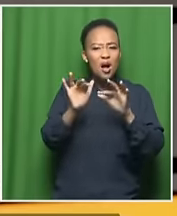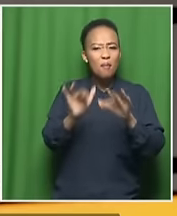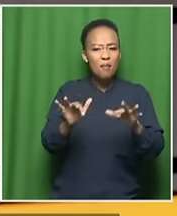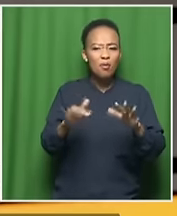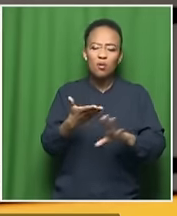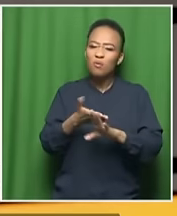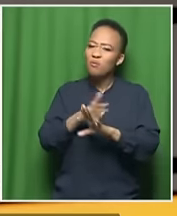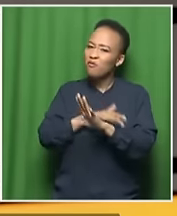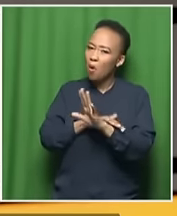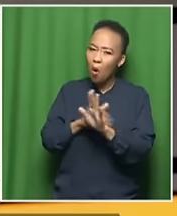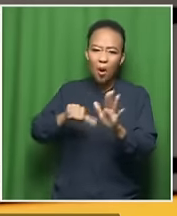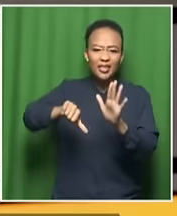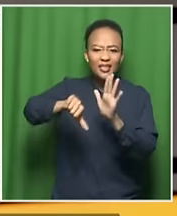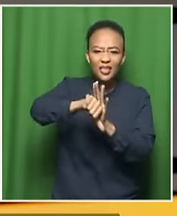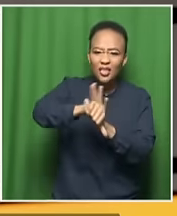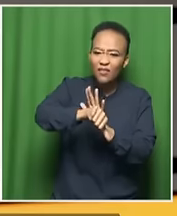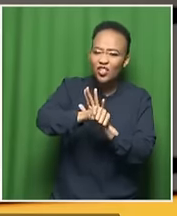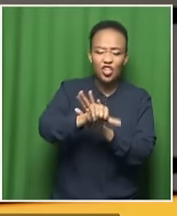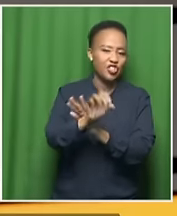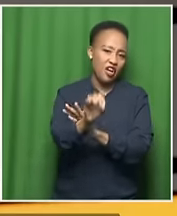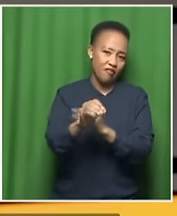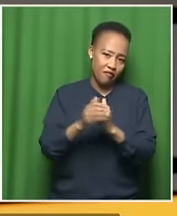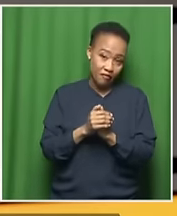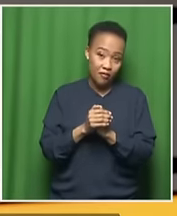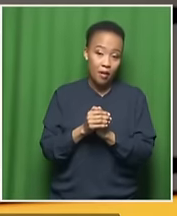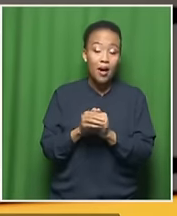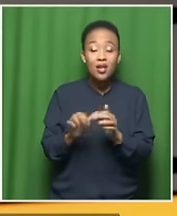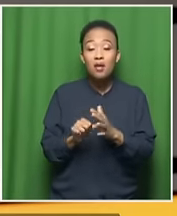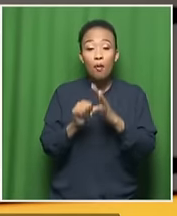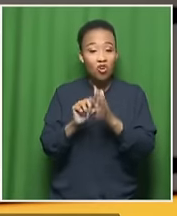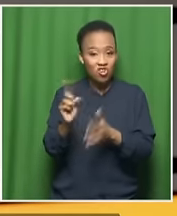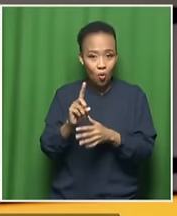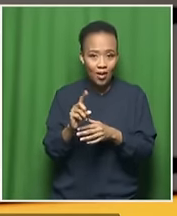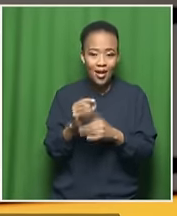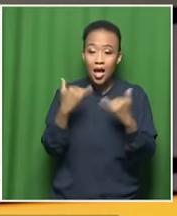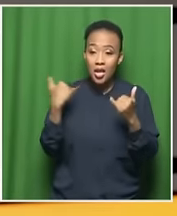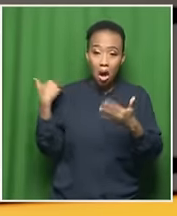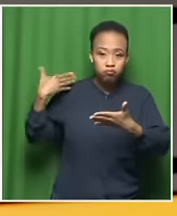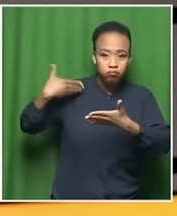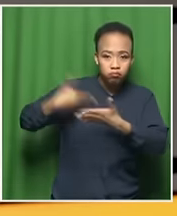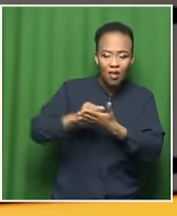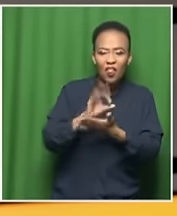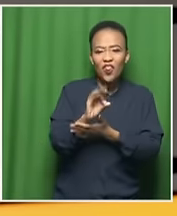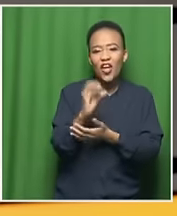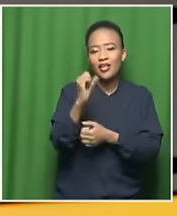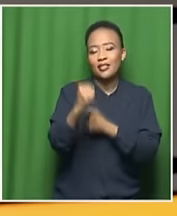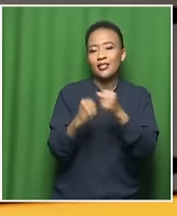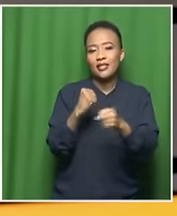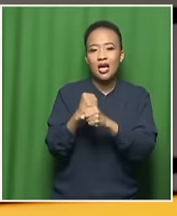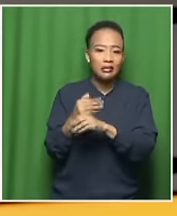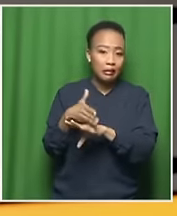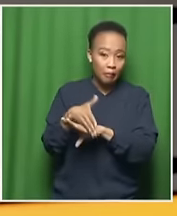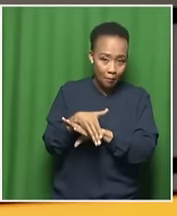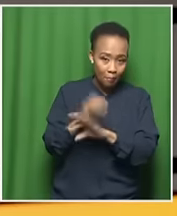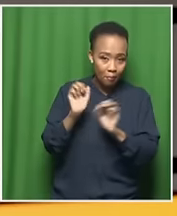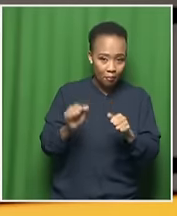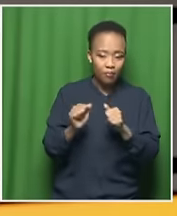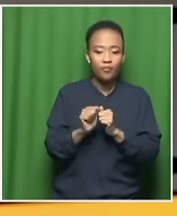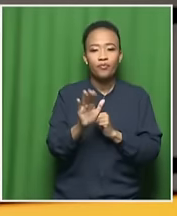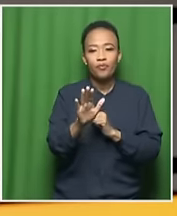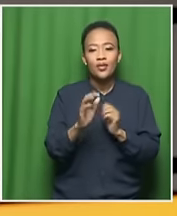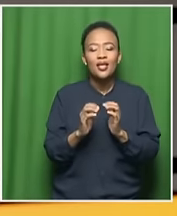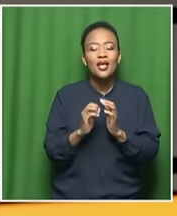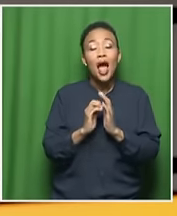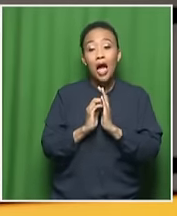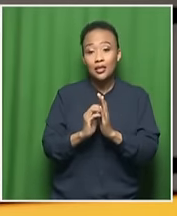disadvantaged. Mm-hmm. The fact of the matter is, it's 30 years down the line. And I've used the example for three times